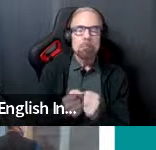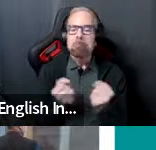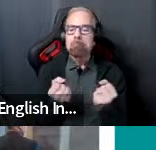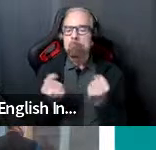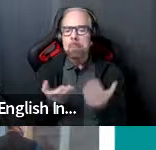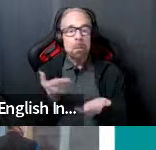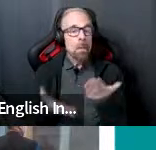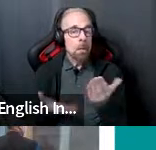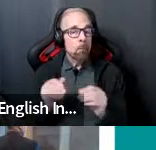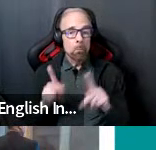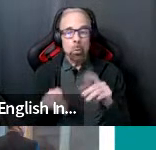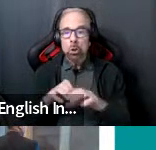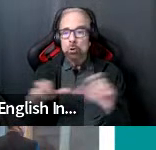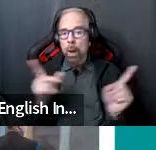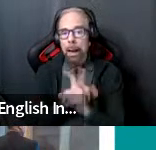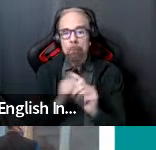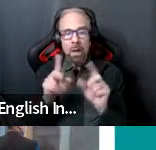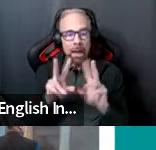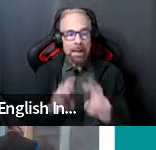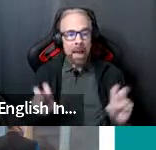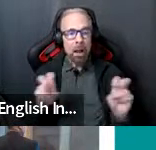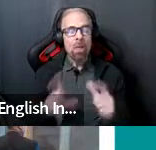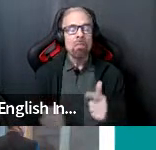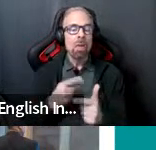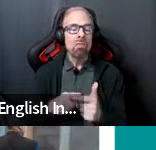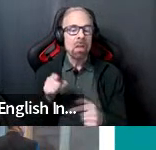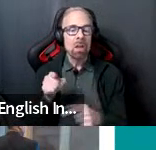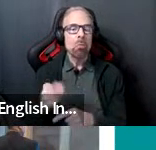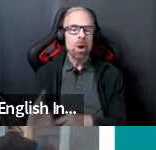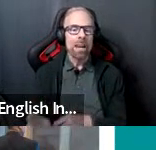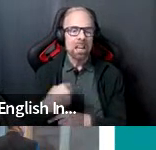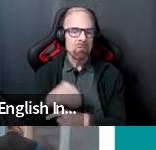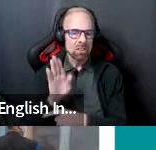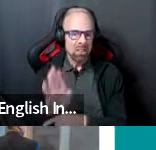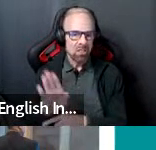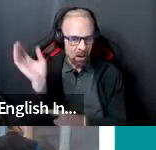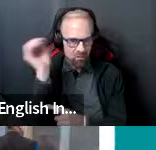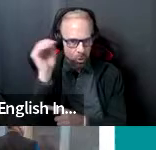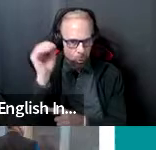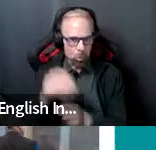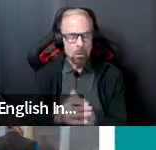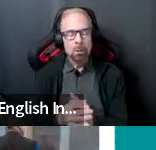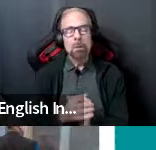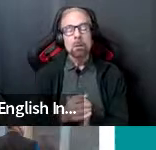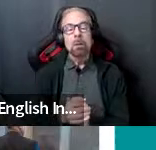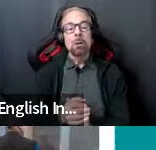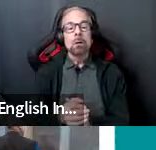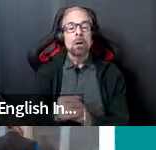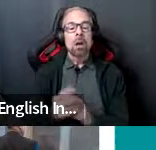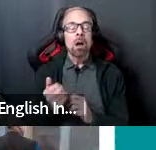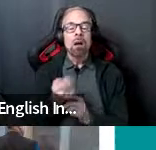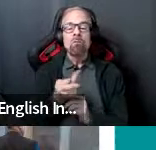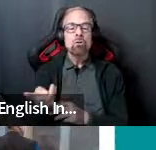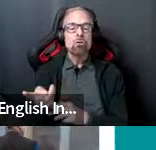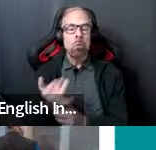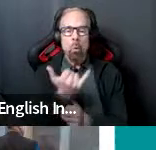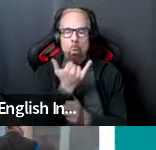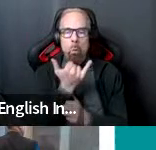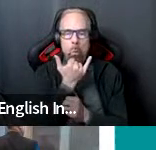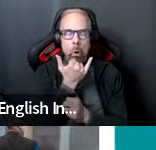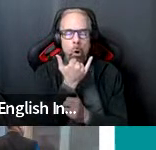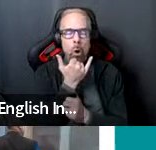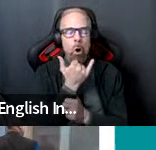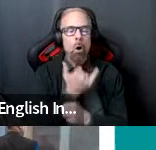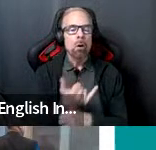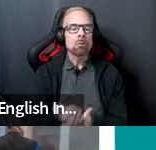analysis and are going to give us their view. A couple misnomers that I want to